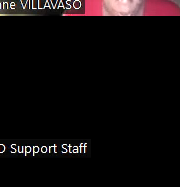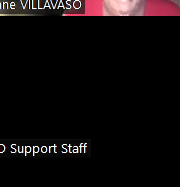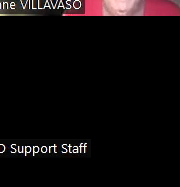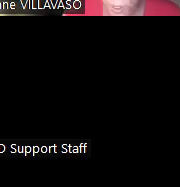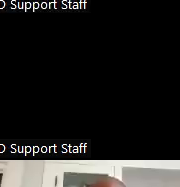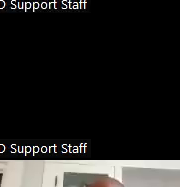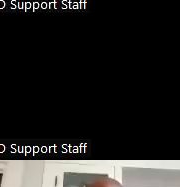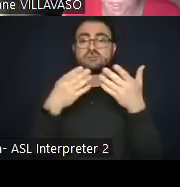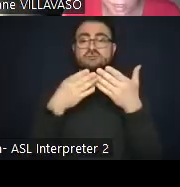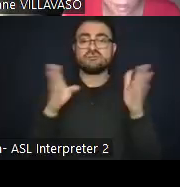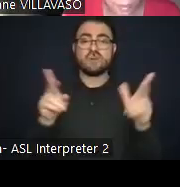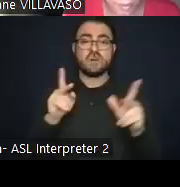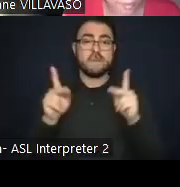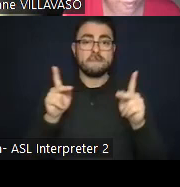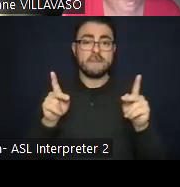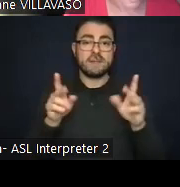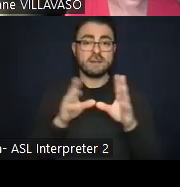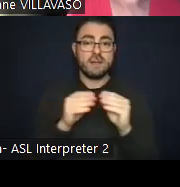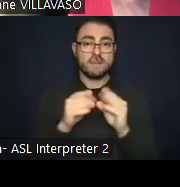our general public comment.